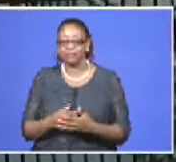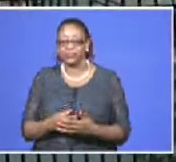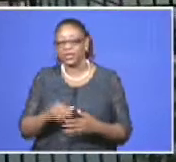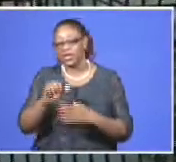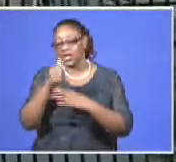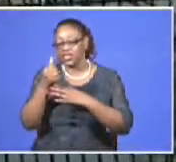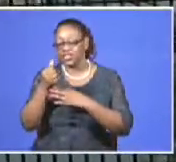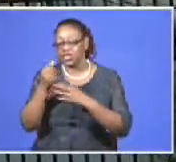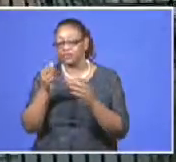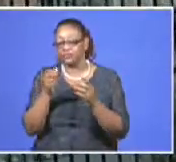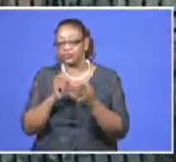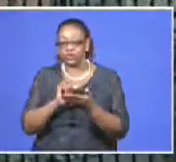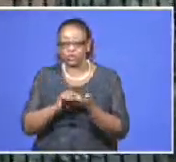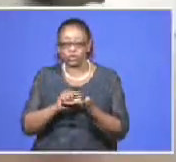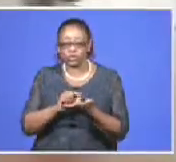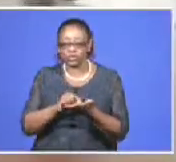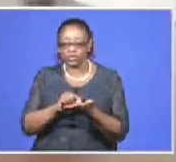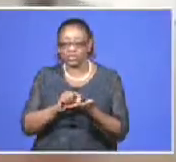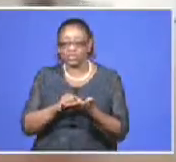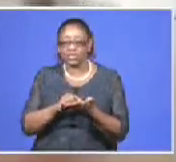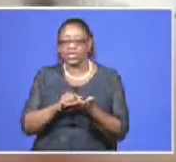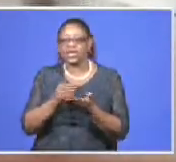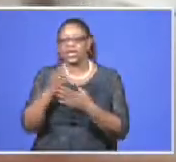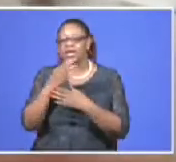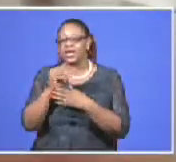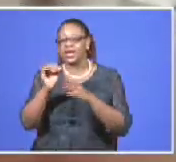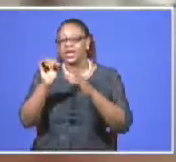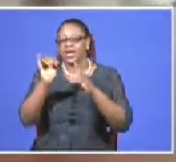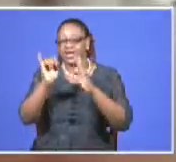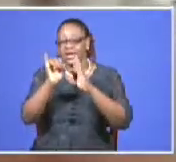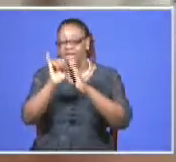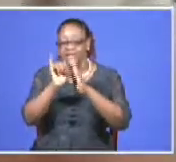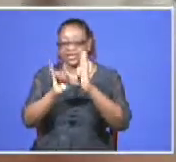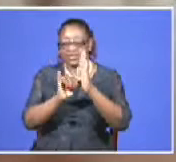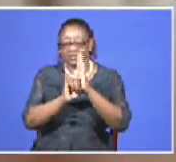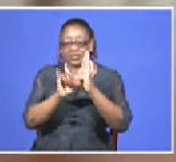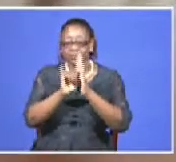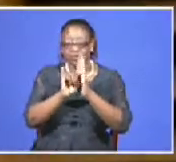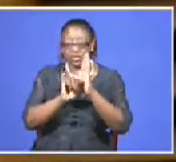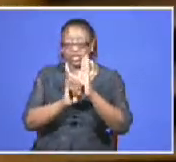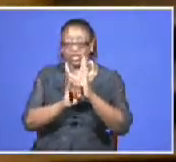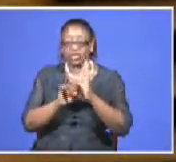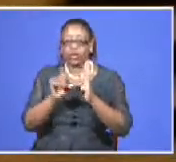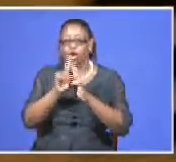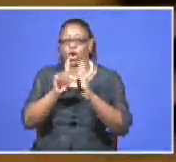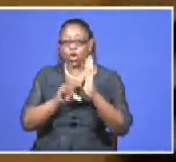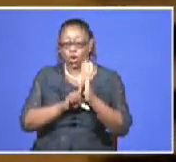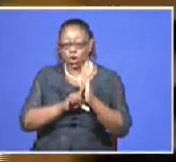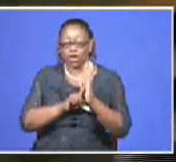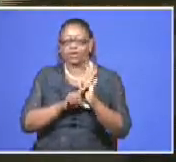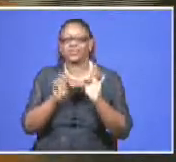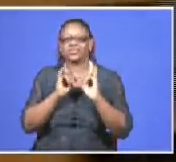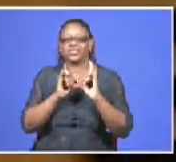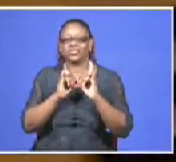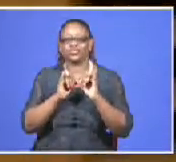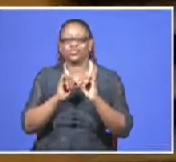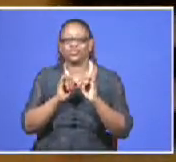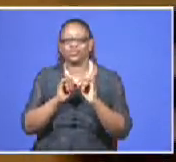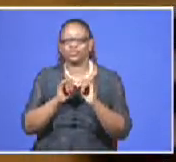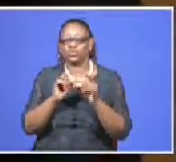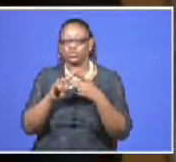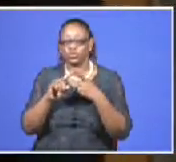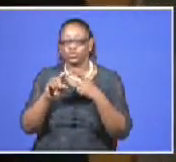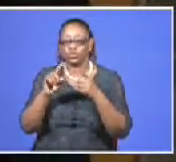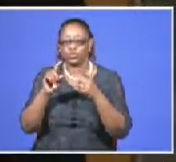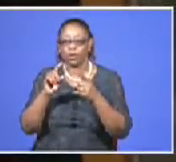In other news, a new immigration policy continues to impact migrants who are picked up in the Bahamas. The large group of illegal Haitian nationals